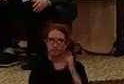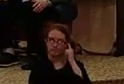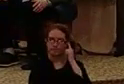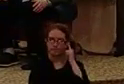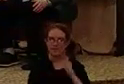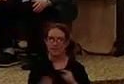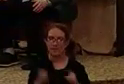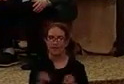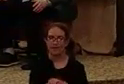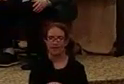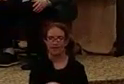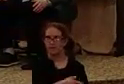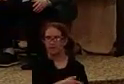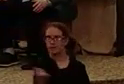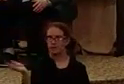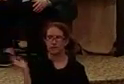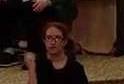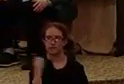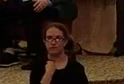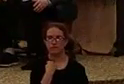It's just like us.